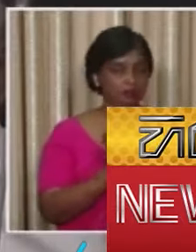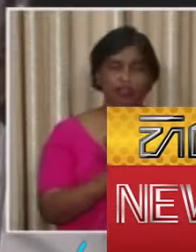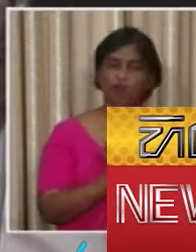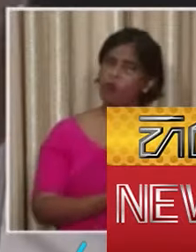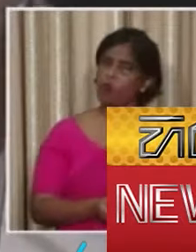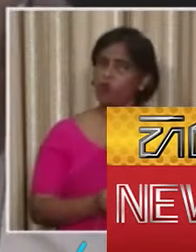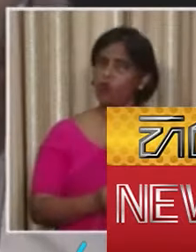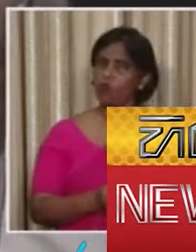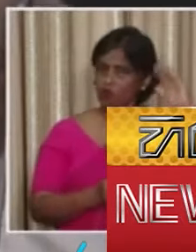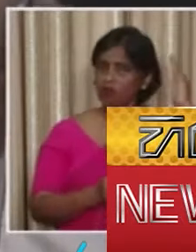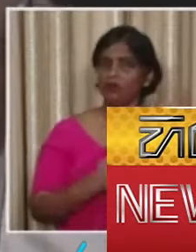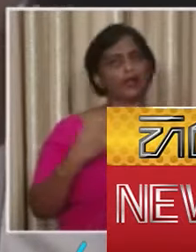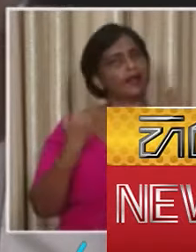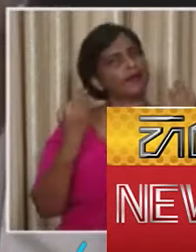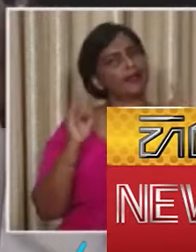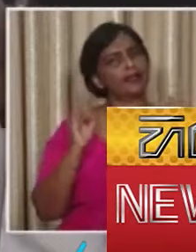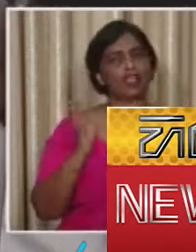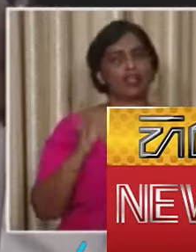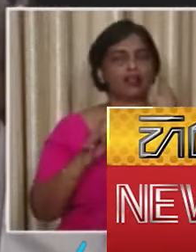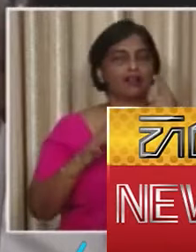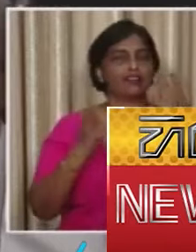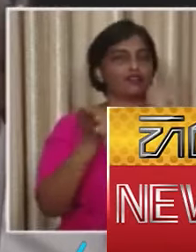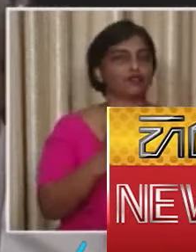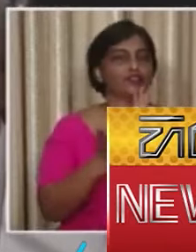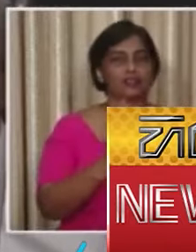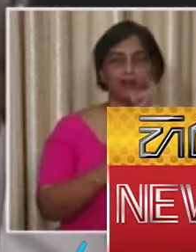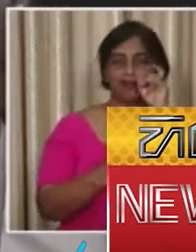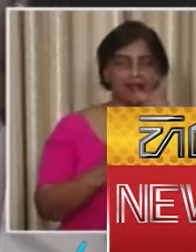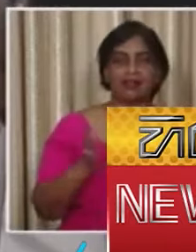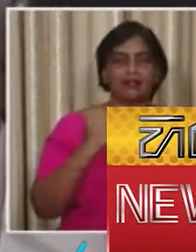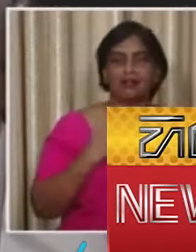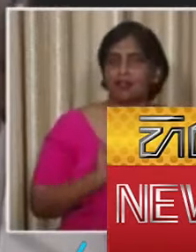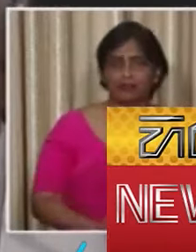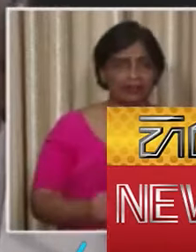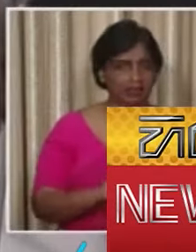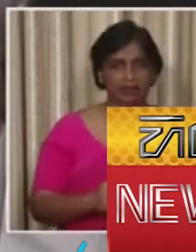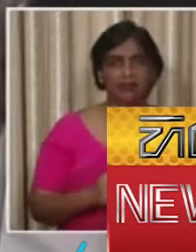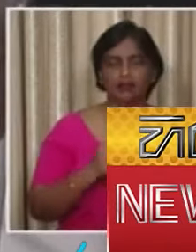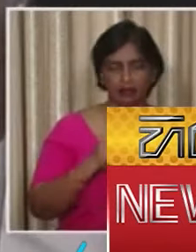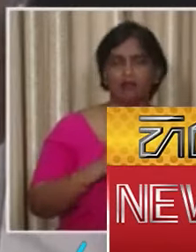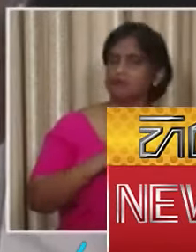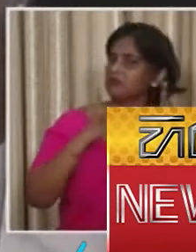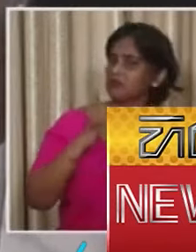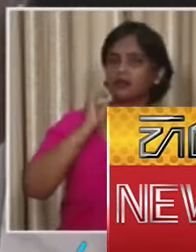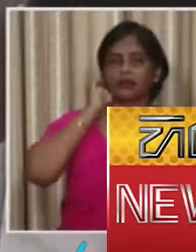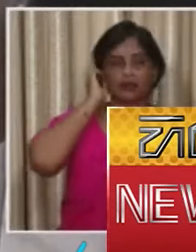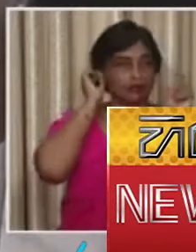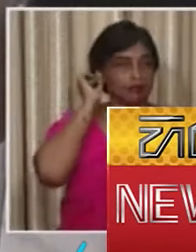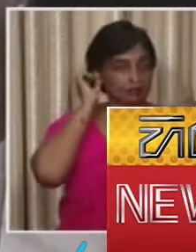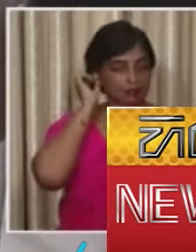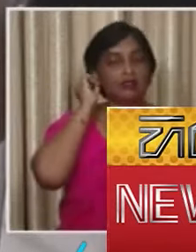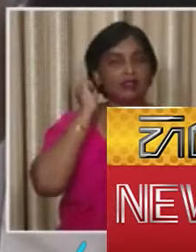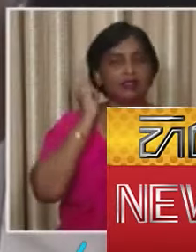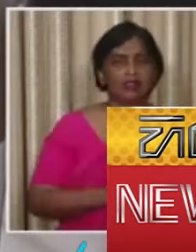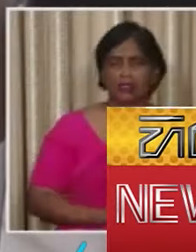1940. None of us have seen that. We were not even born, most of us. but he had his own views of how power